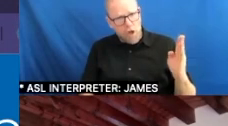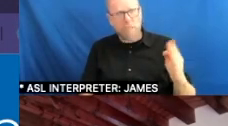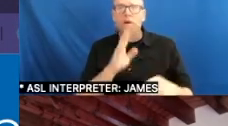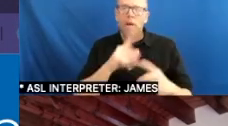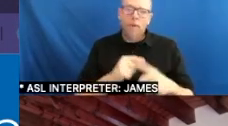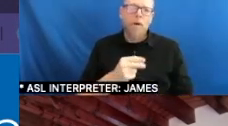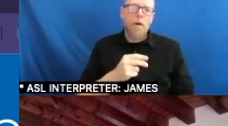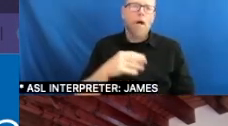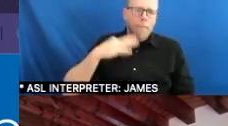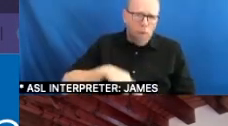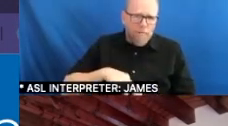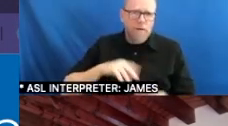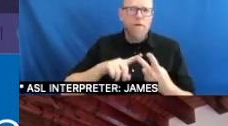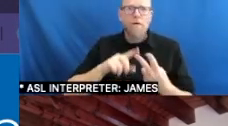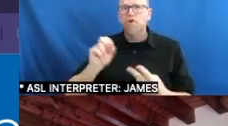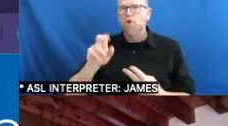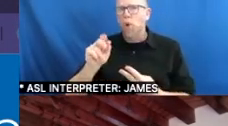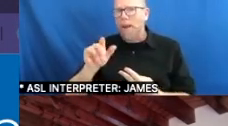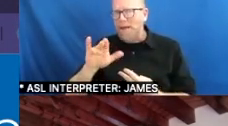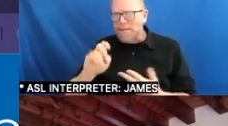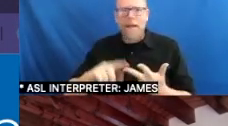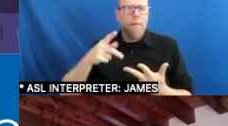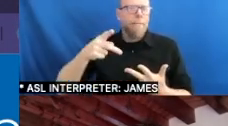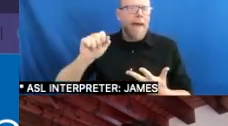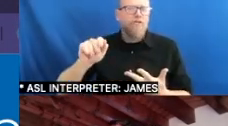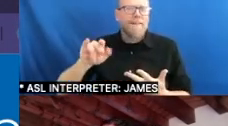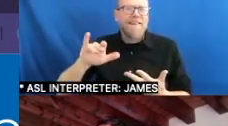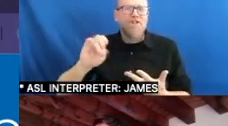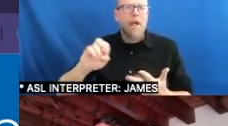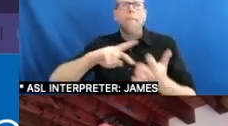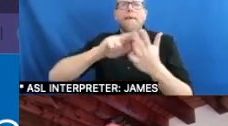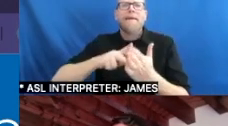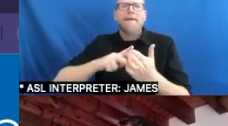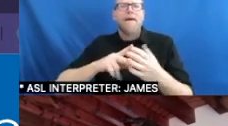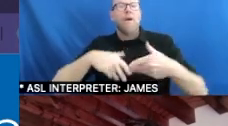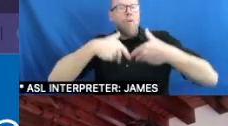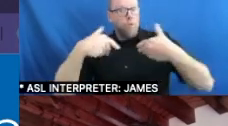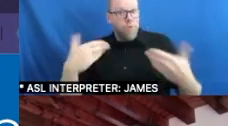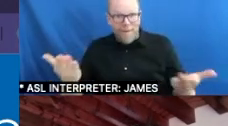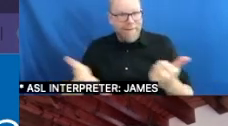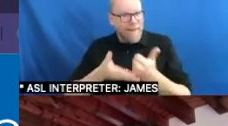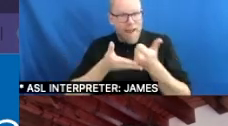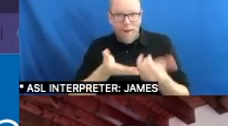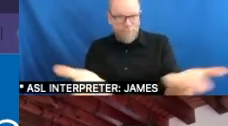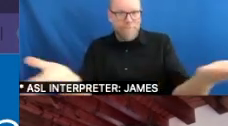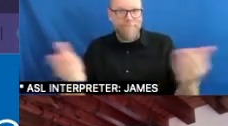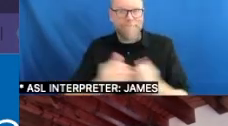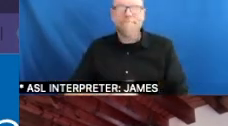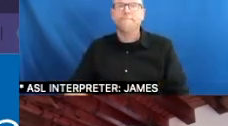surplus, patronage. What does it mean? Well, let me help you all out.